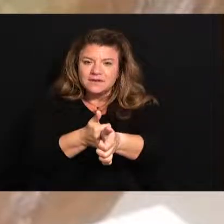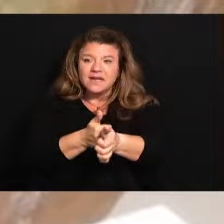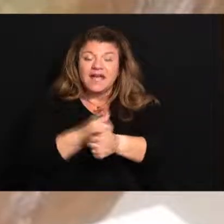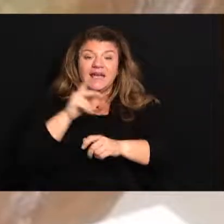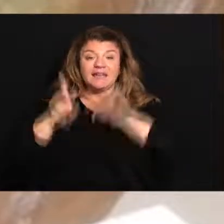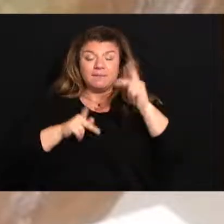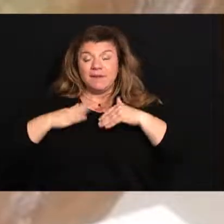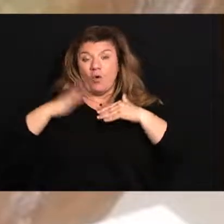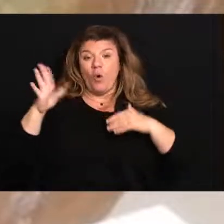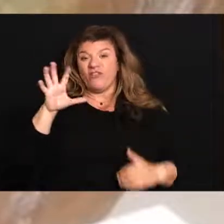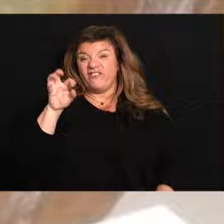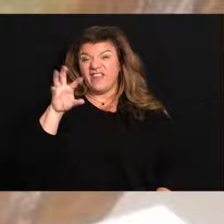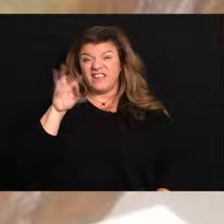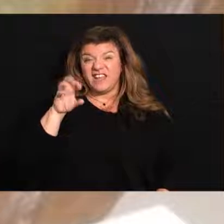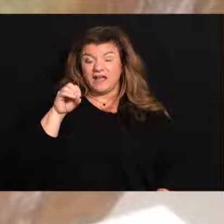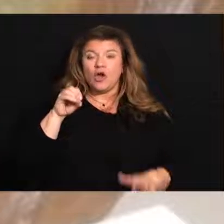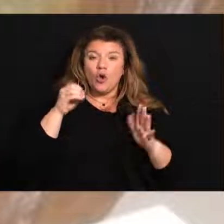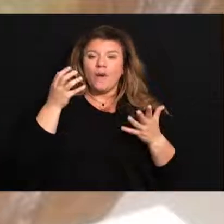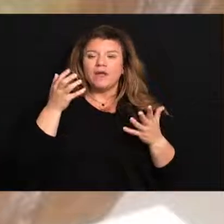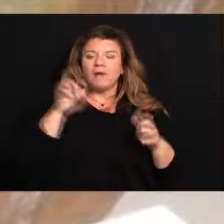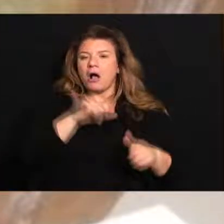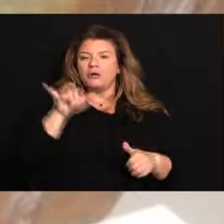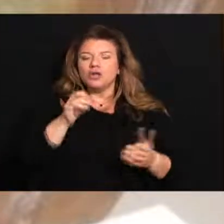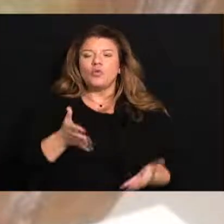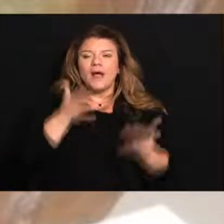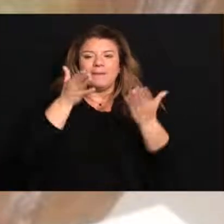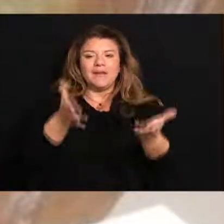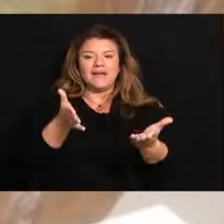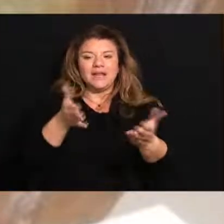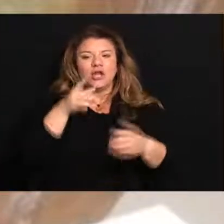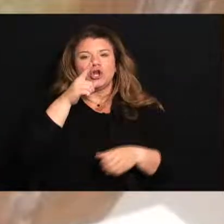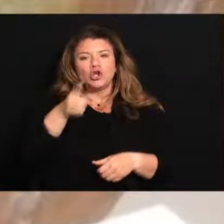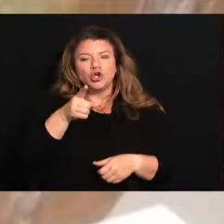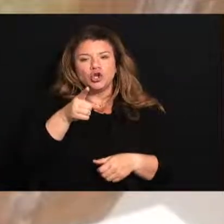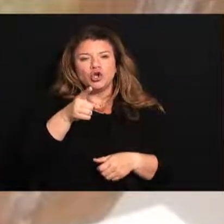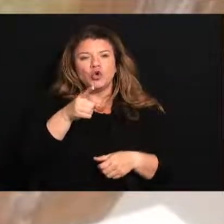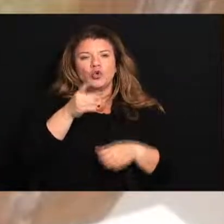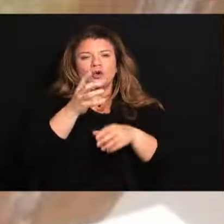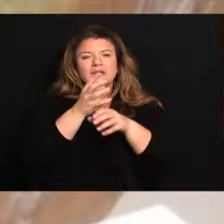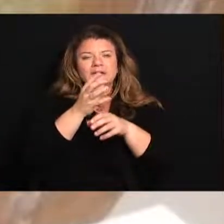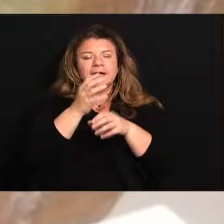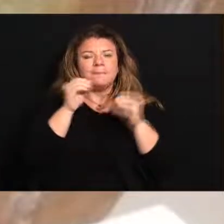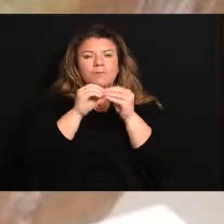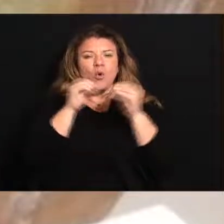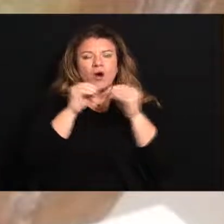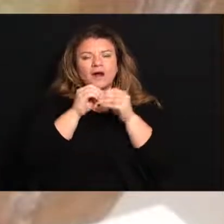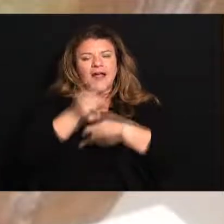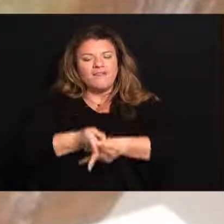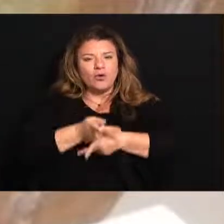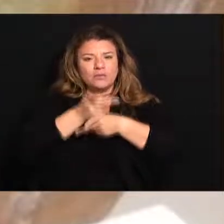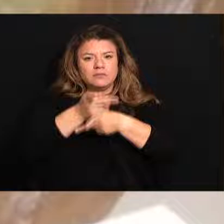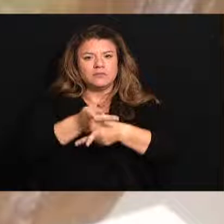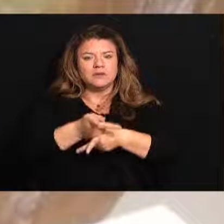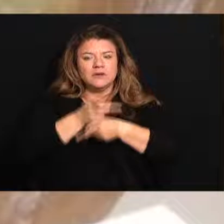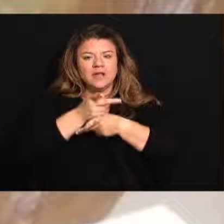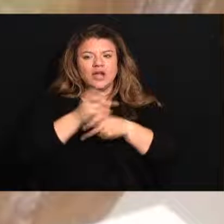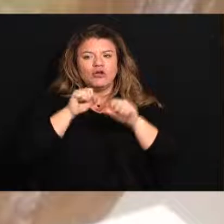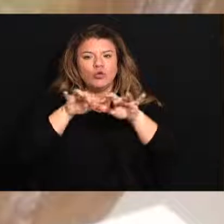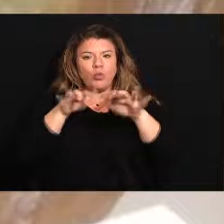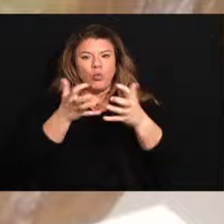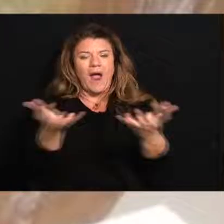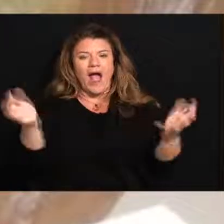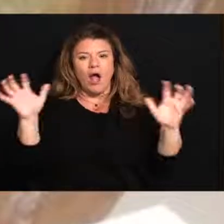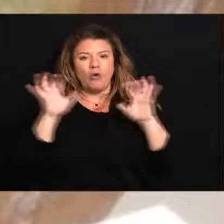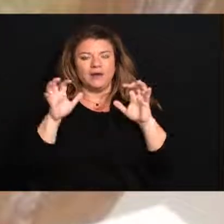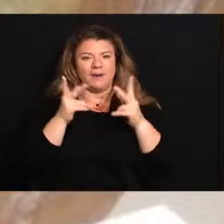50 years old, we also recommend today that you take a bit more precautions when you're in crowded indoor